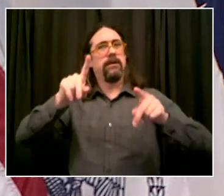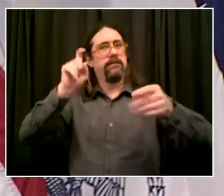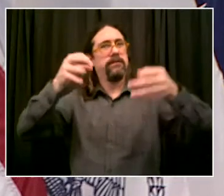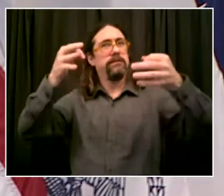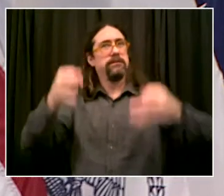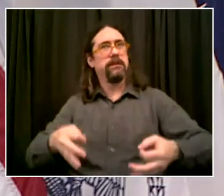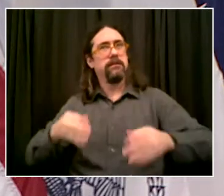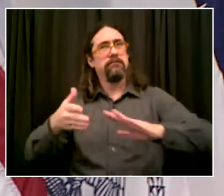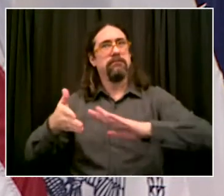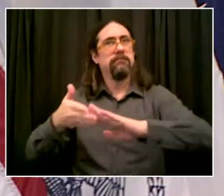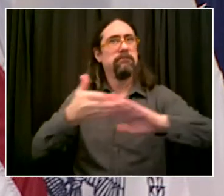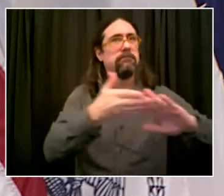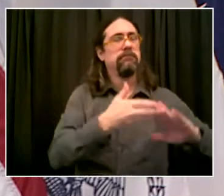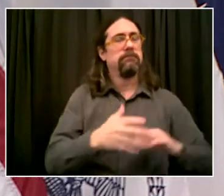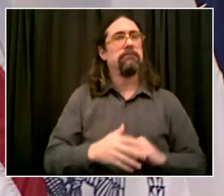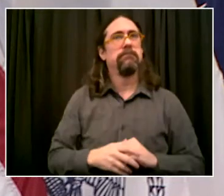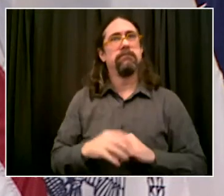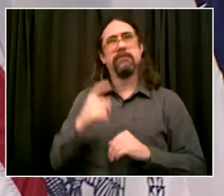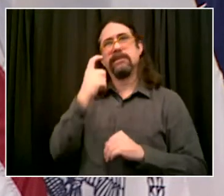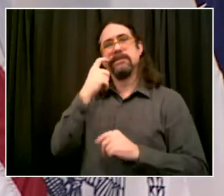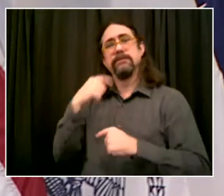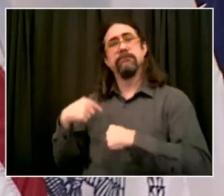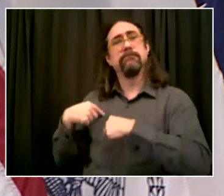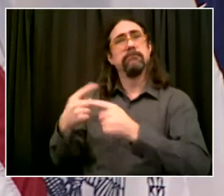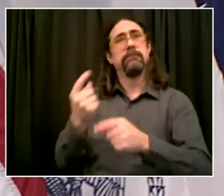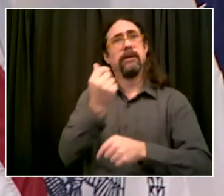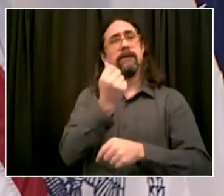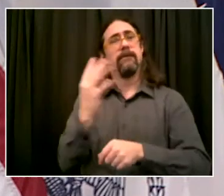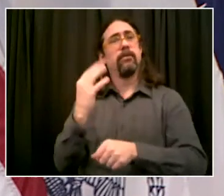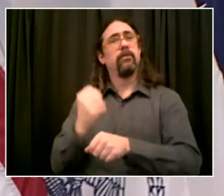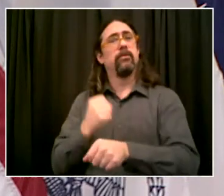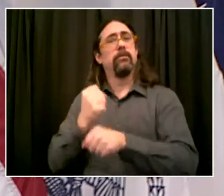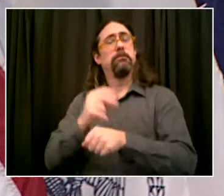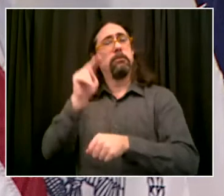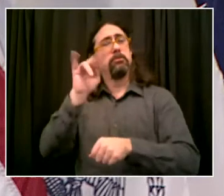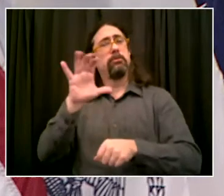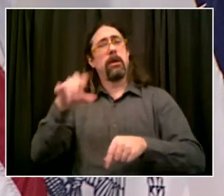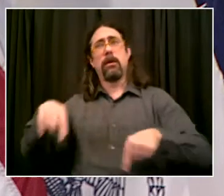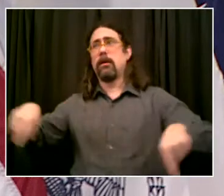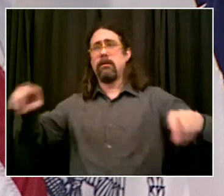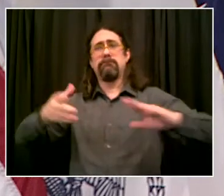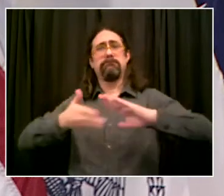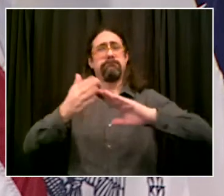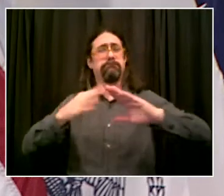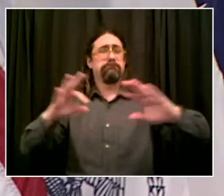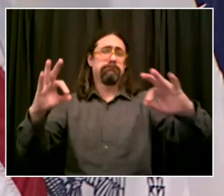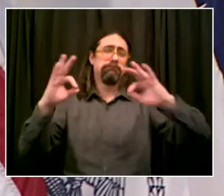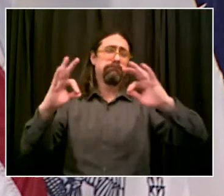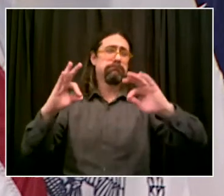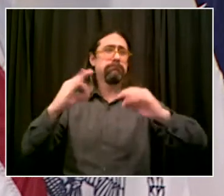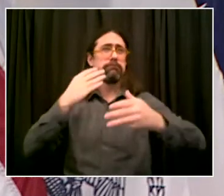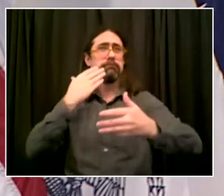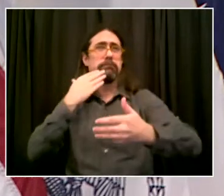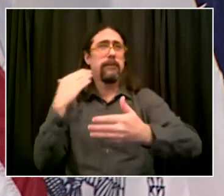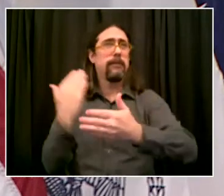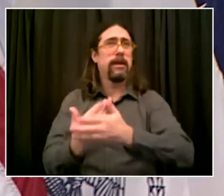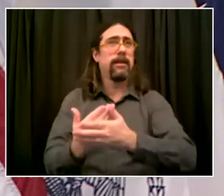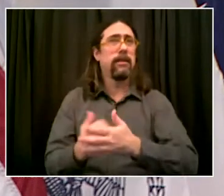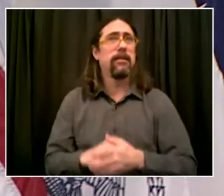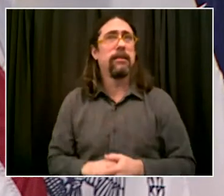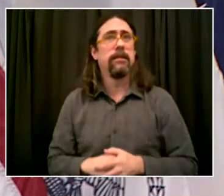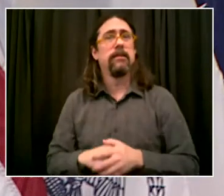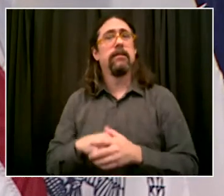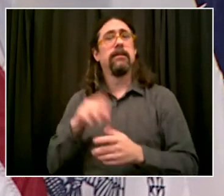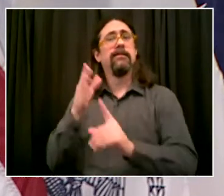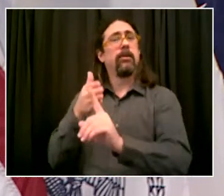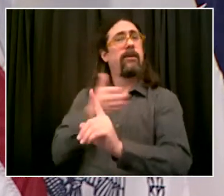entire society, we proved that you could do fundamental police reform, greatly improve the relationship between police and community, and drive down crime